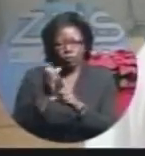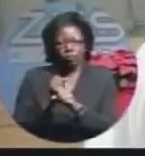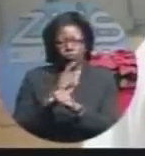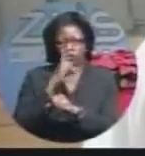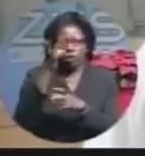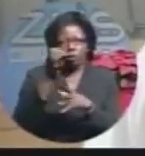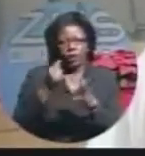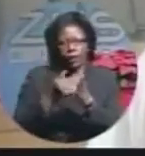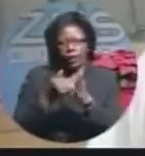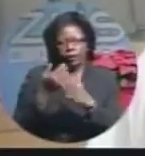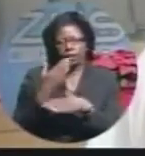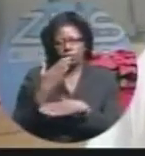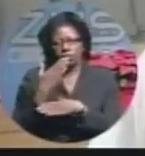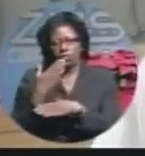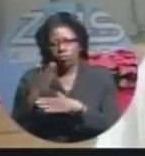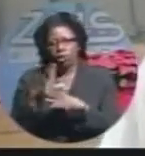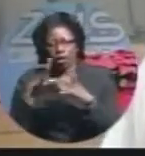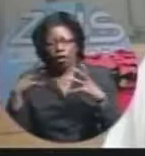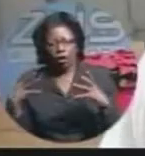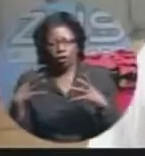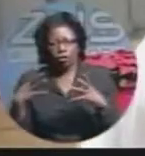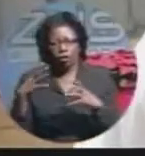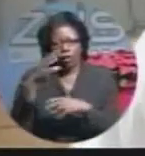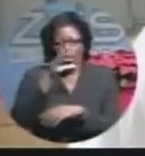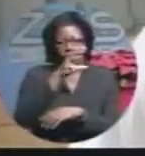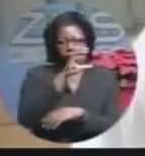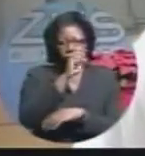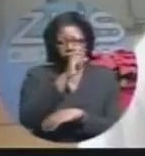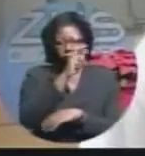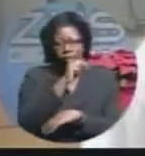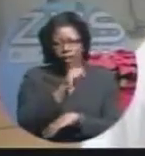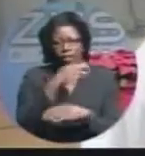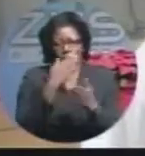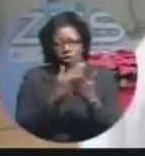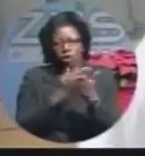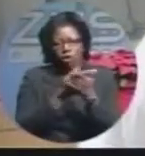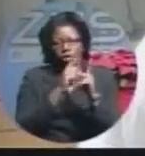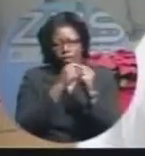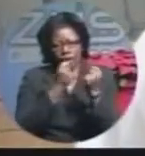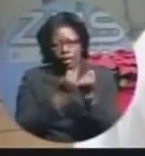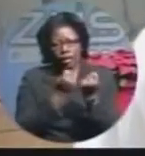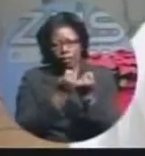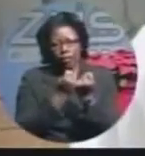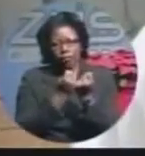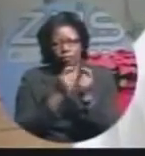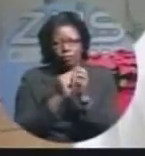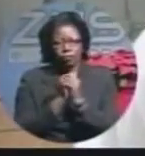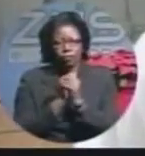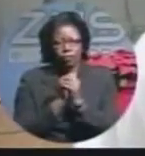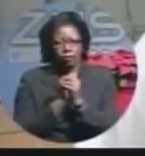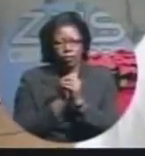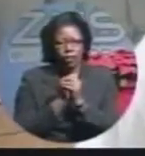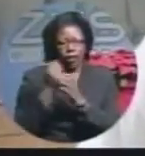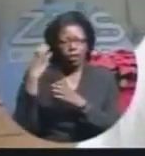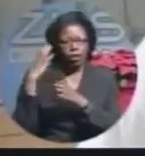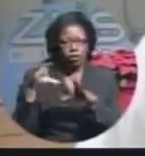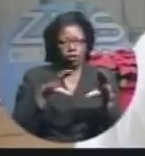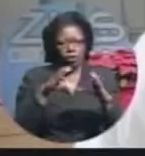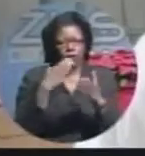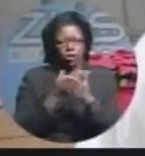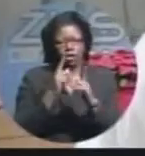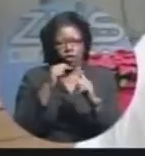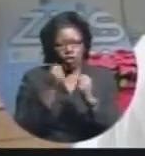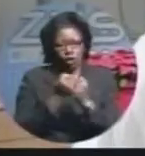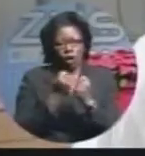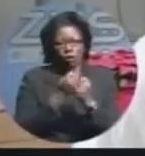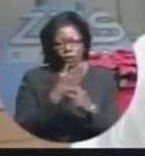and they deserve the win. San Salvador is a very good team, well-coached team by S. Brown. He's doing a very good job down there in San Salvador,